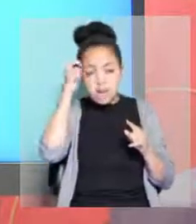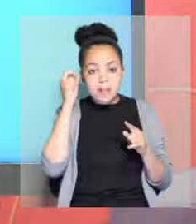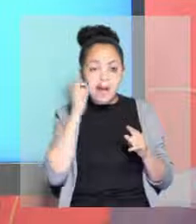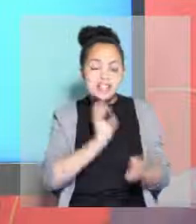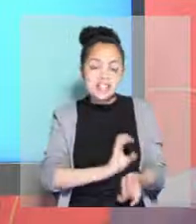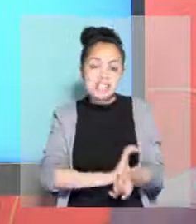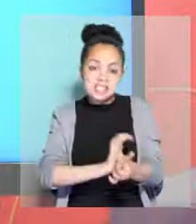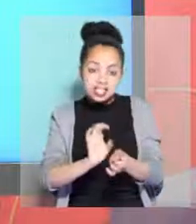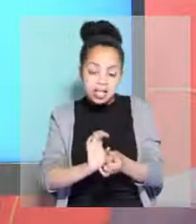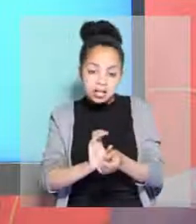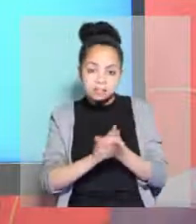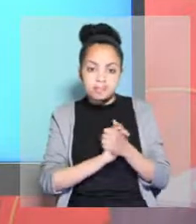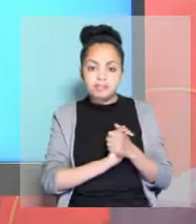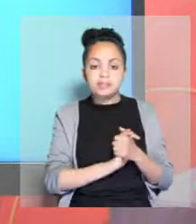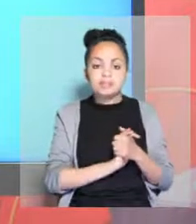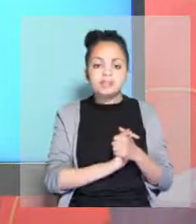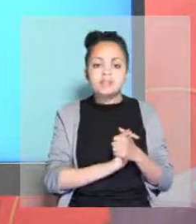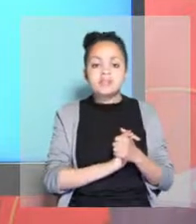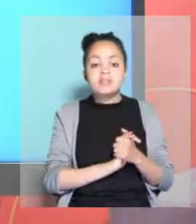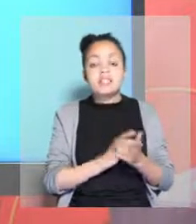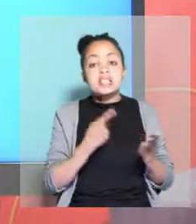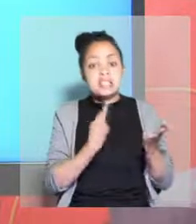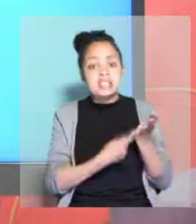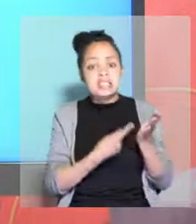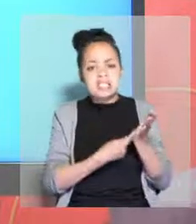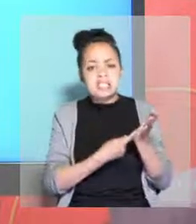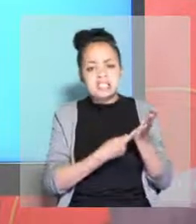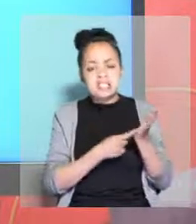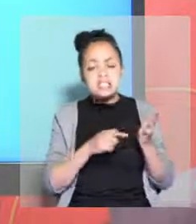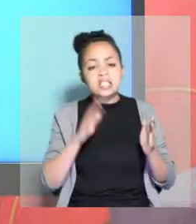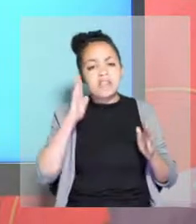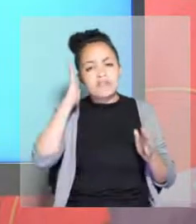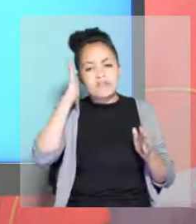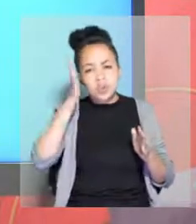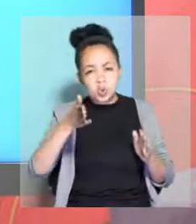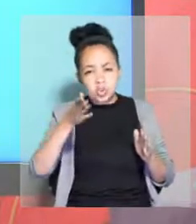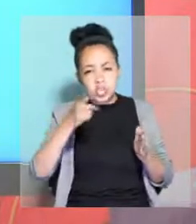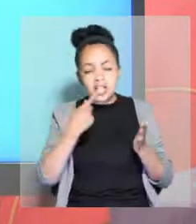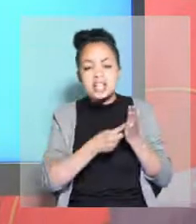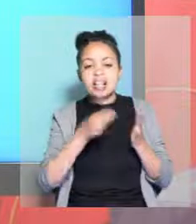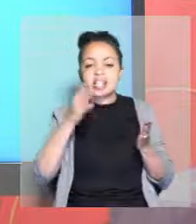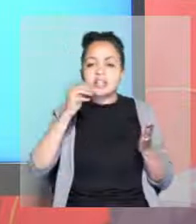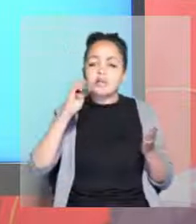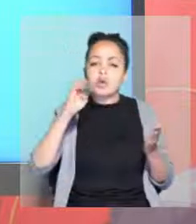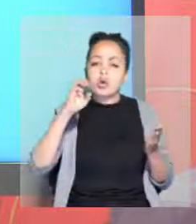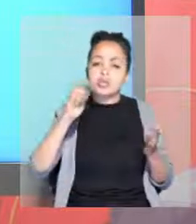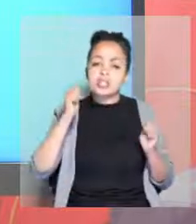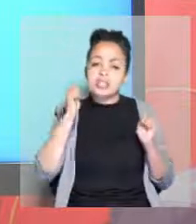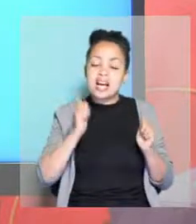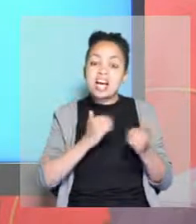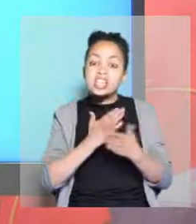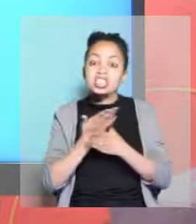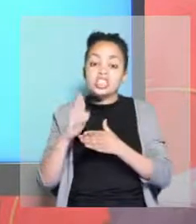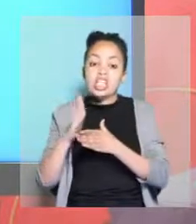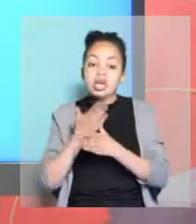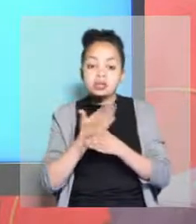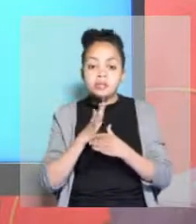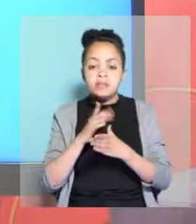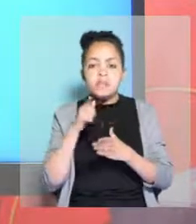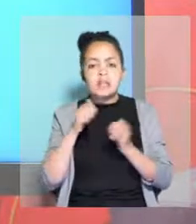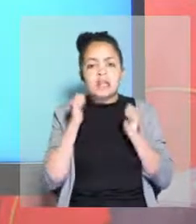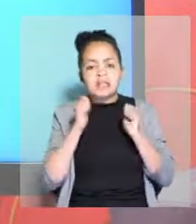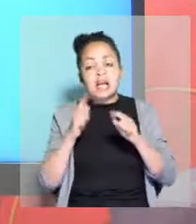of the original mitosis. This is the critical feature that meiosis can share,